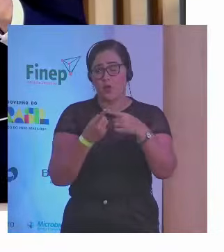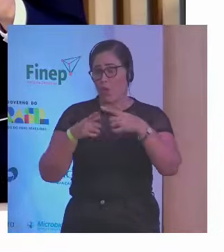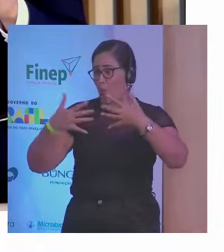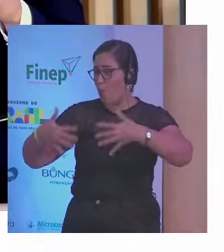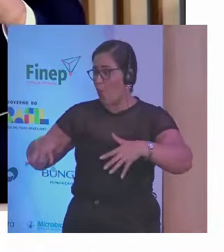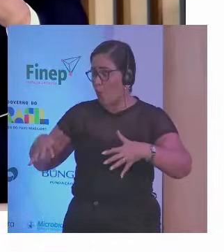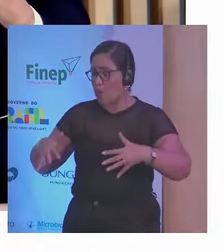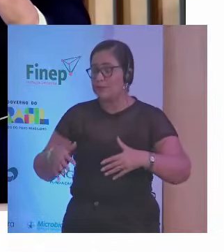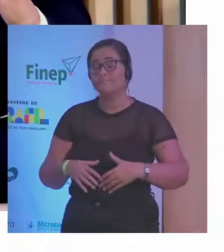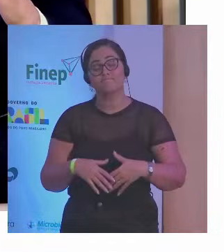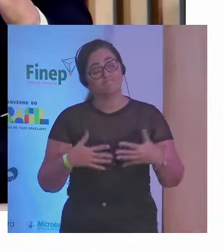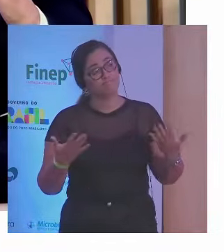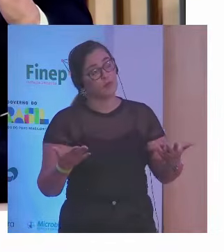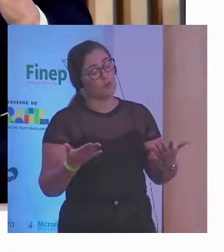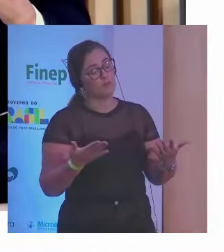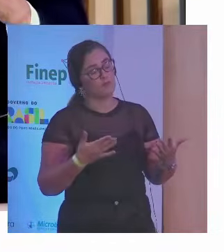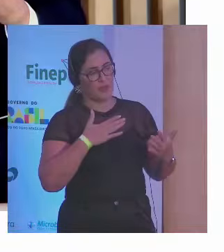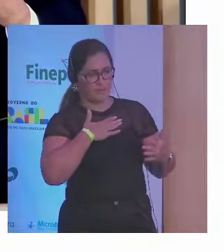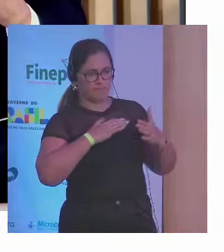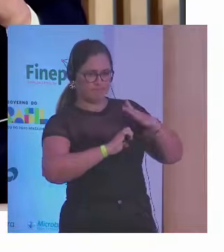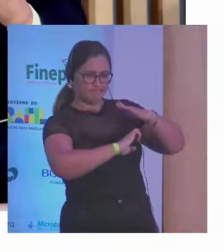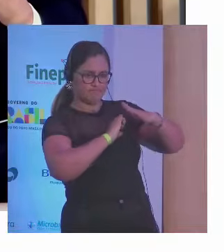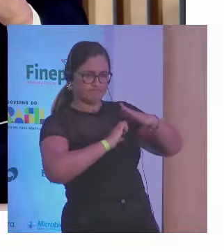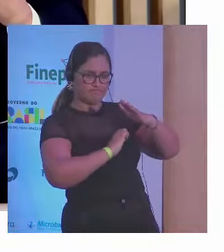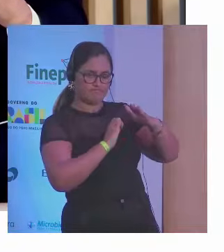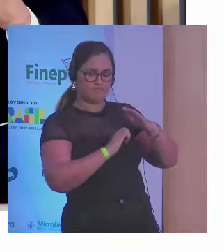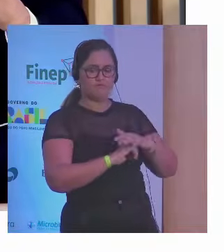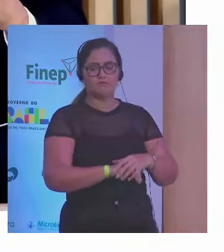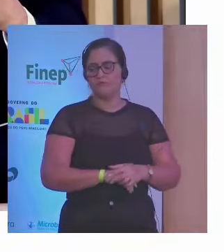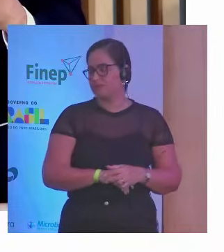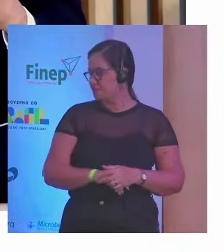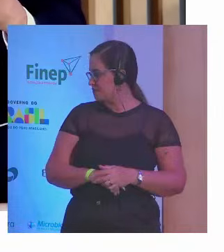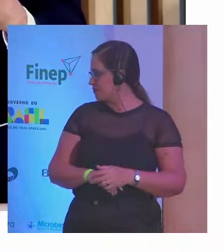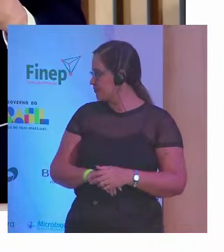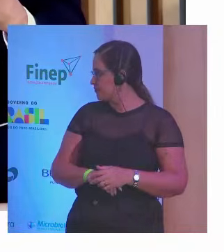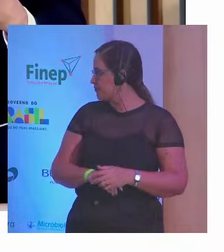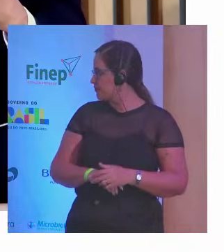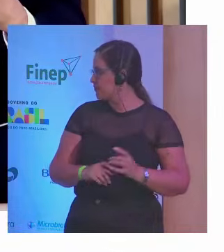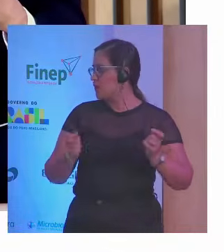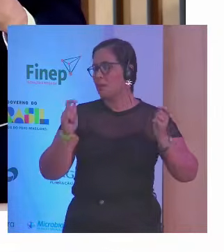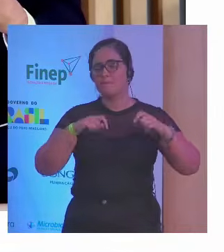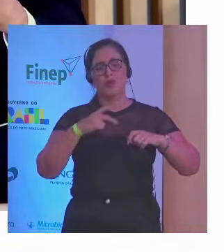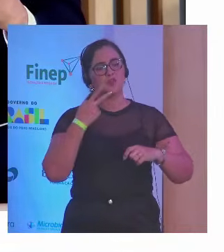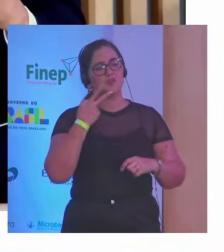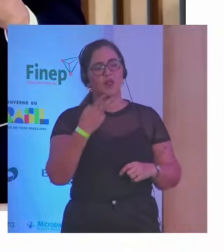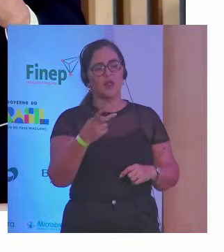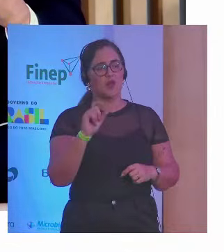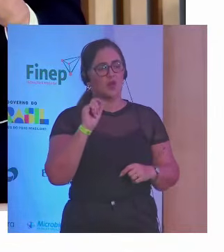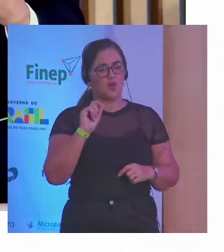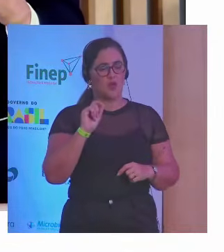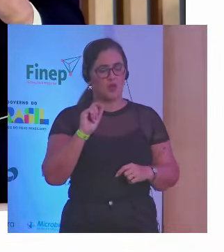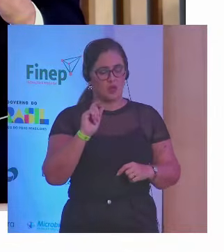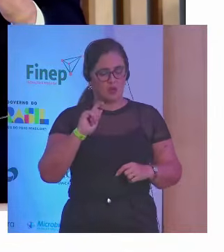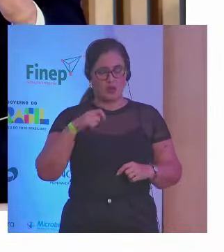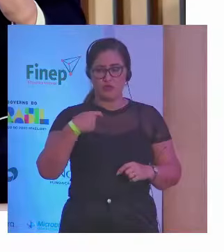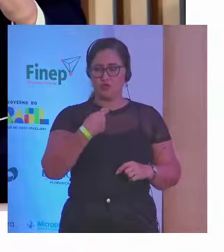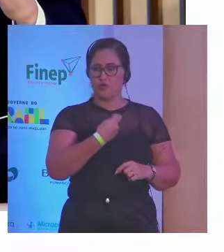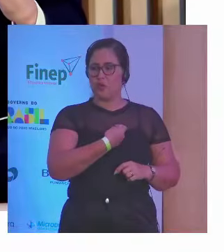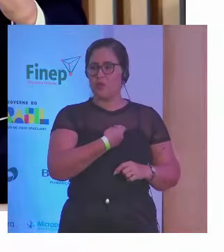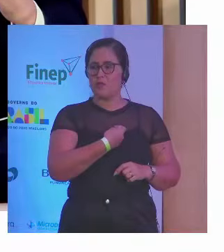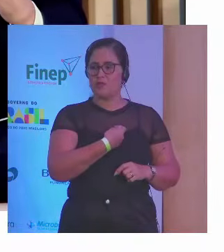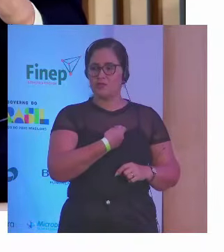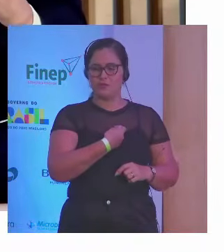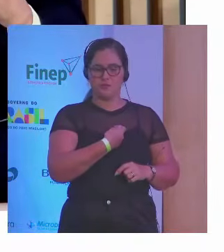At Mercator, we are 100, and I could say that 50 or 60% of the team